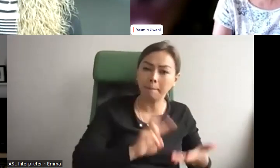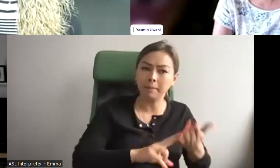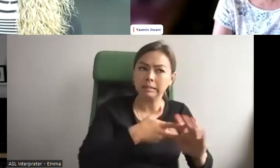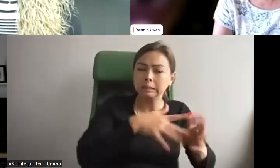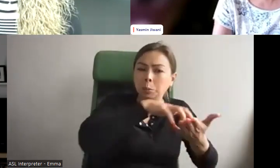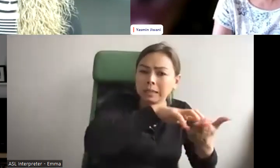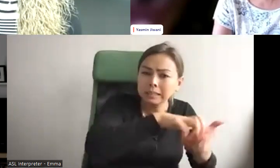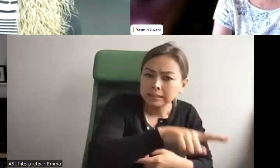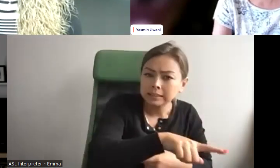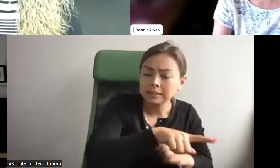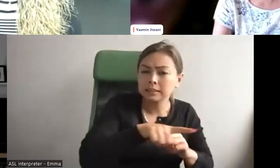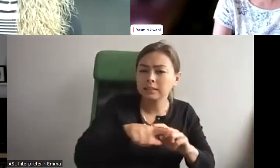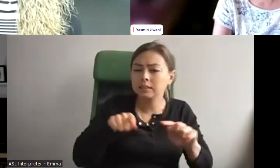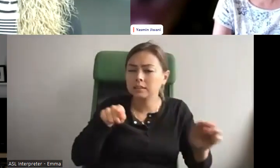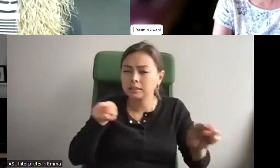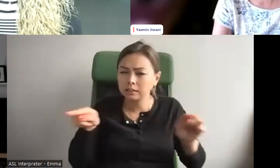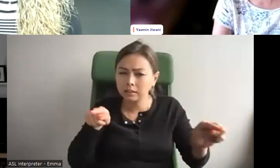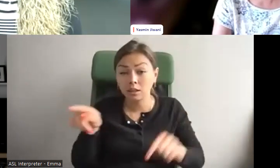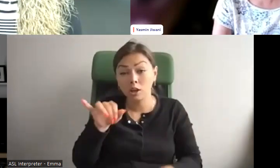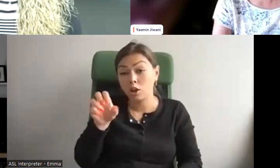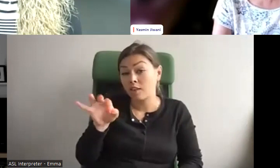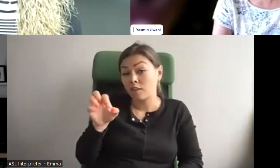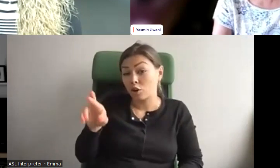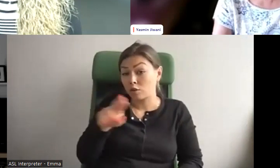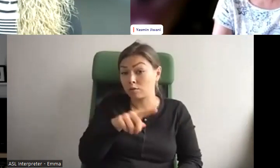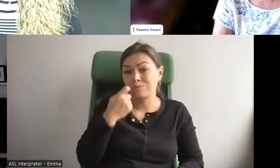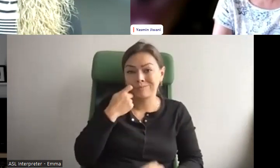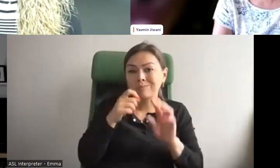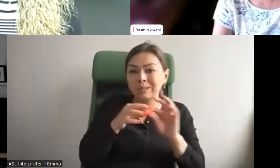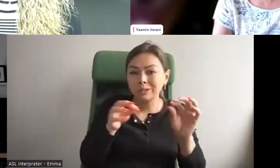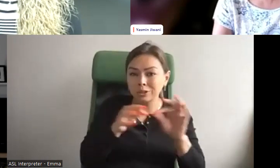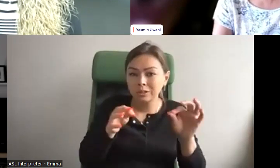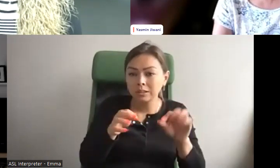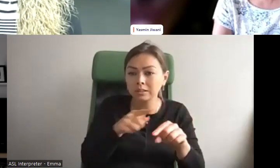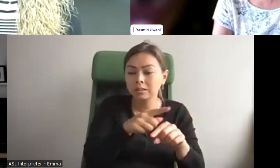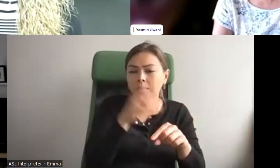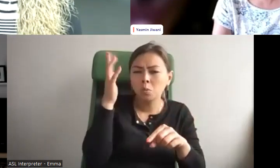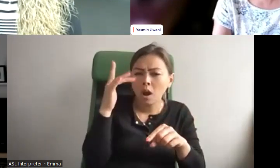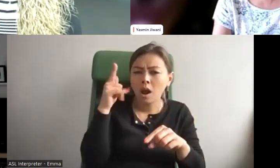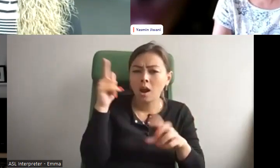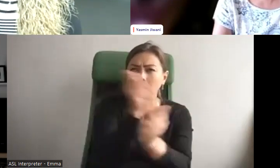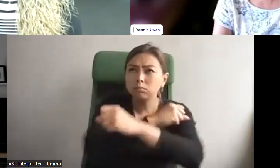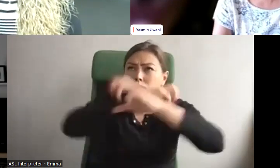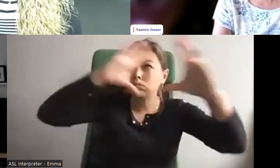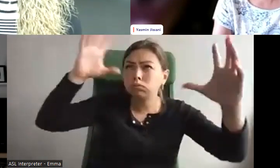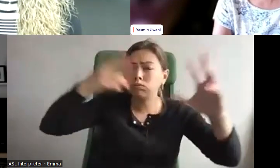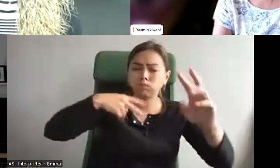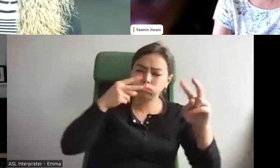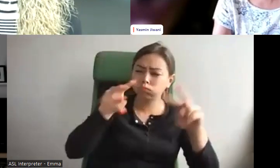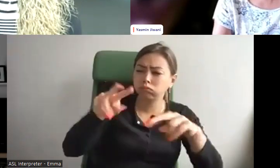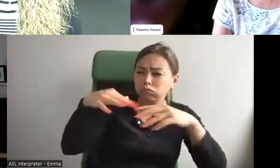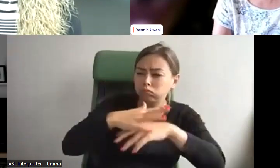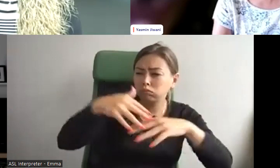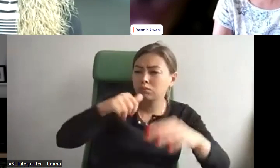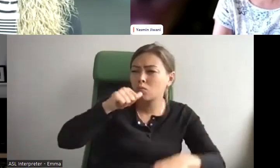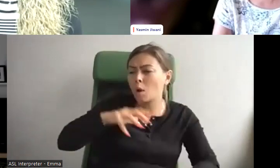in, which is something that Jennifer pointed out. How, in fact, this idea that these women are living a high-risk